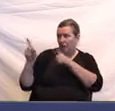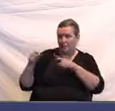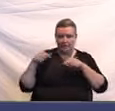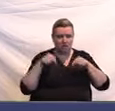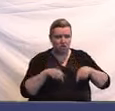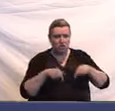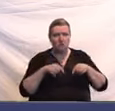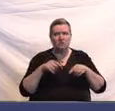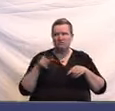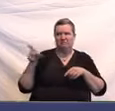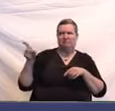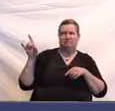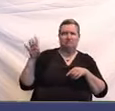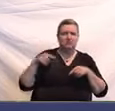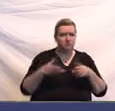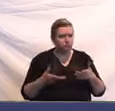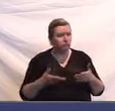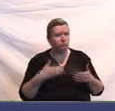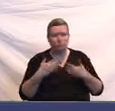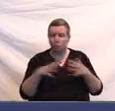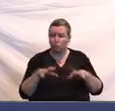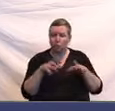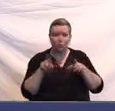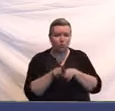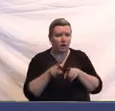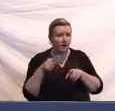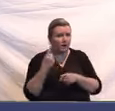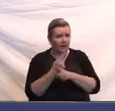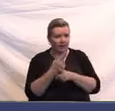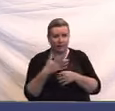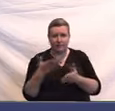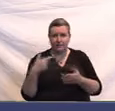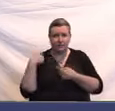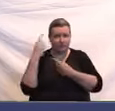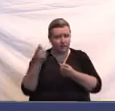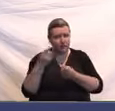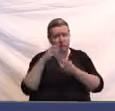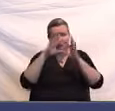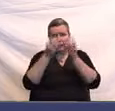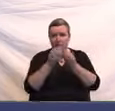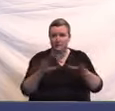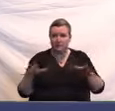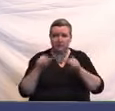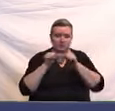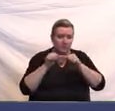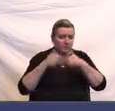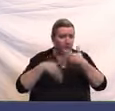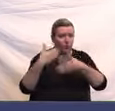out there who have been doing the right thing from day one. Stay at it, folks. God bless.